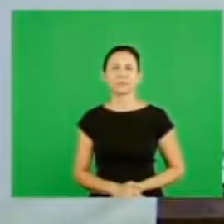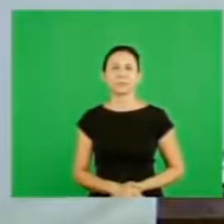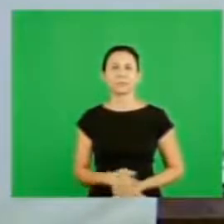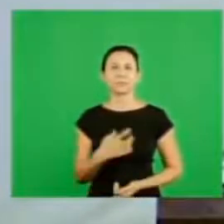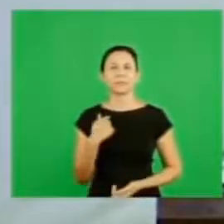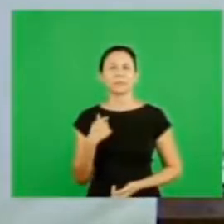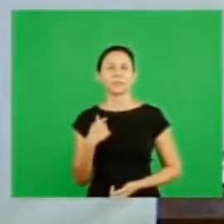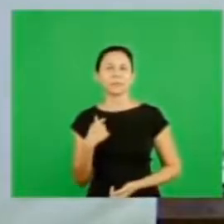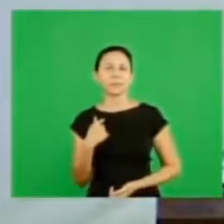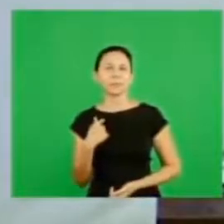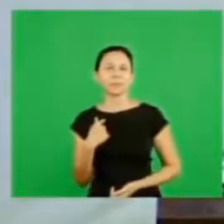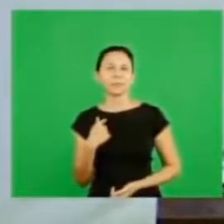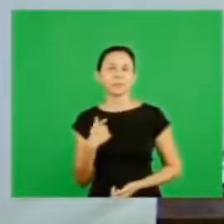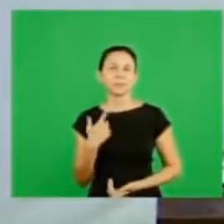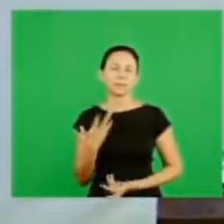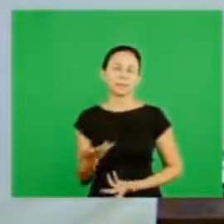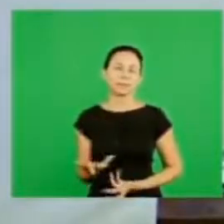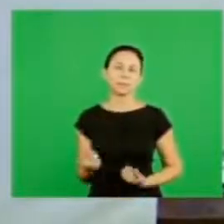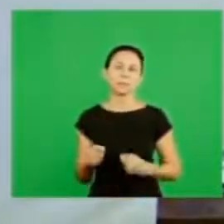I went.